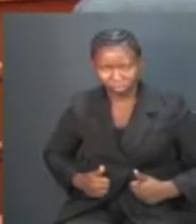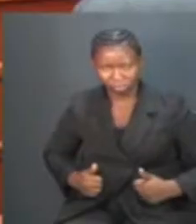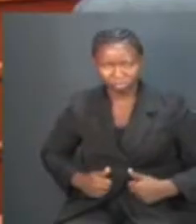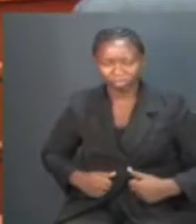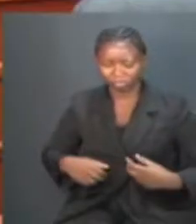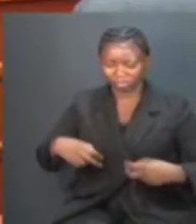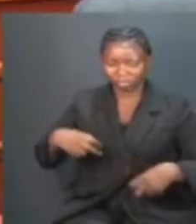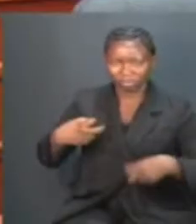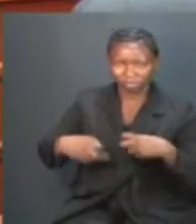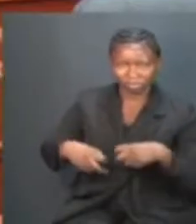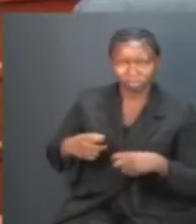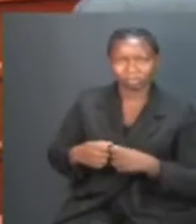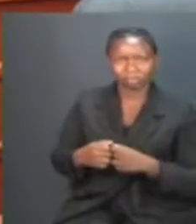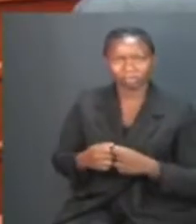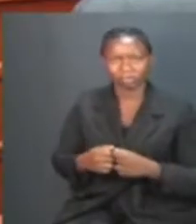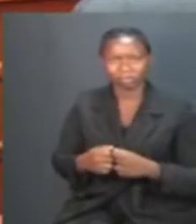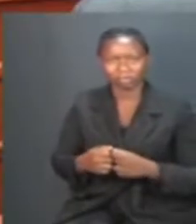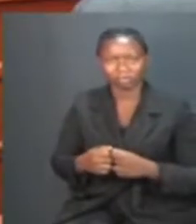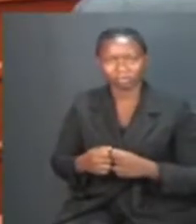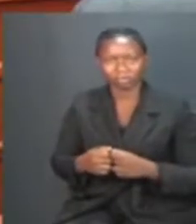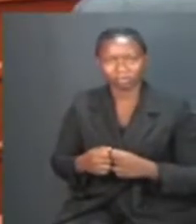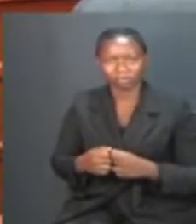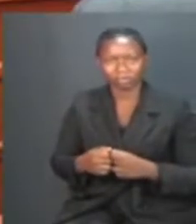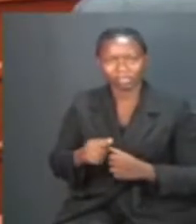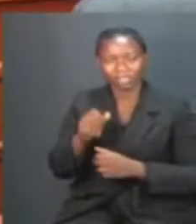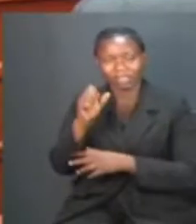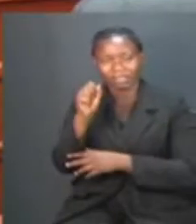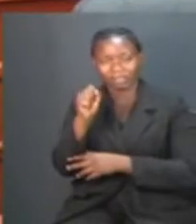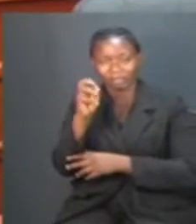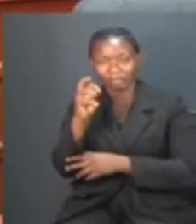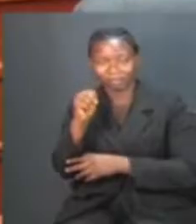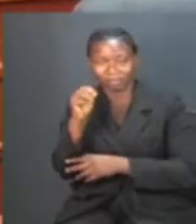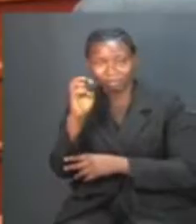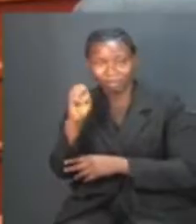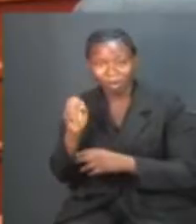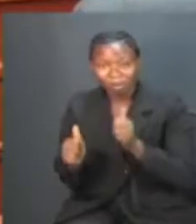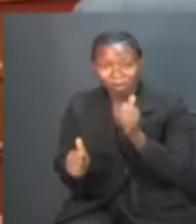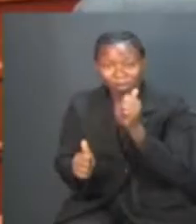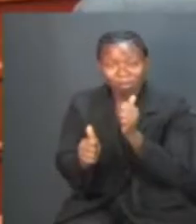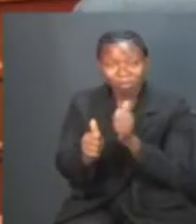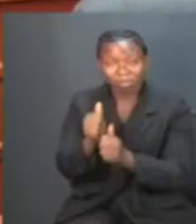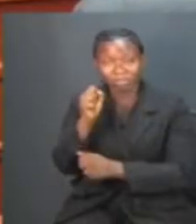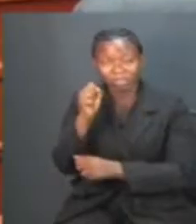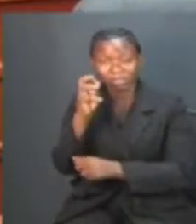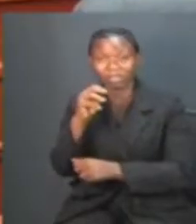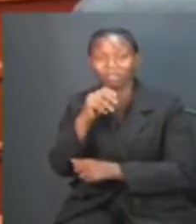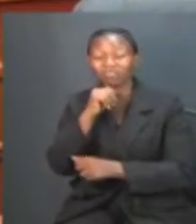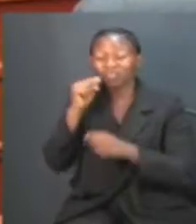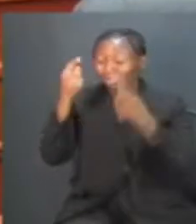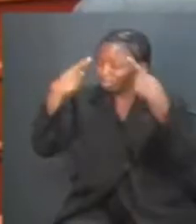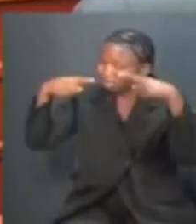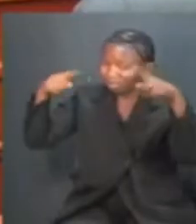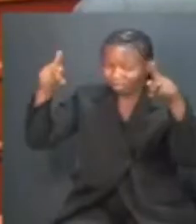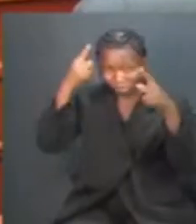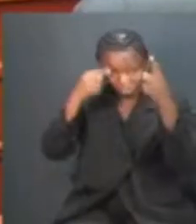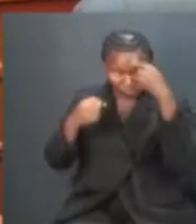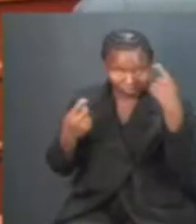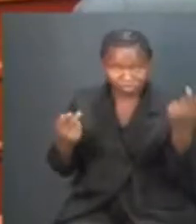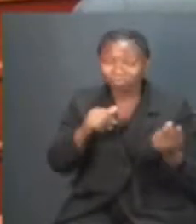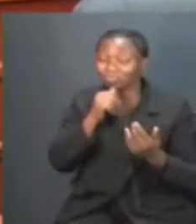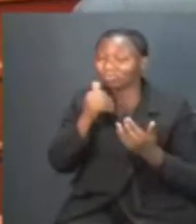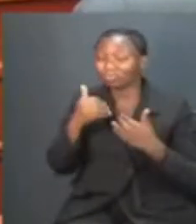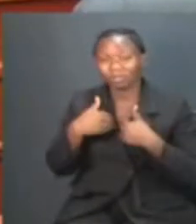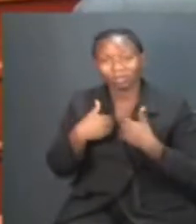issue also among the existing SMEs, because most of the SMEs are not successful because they don't